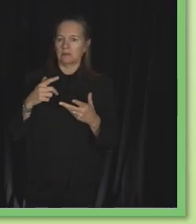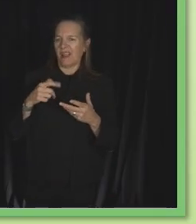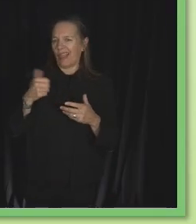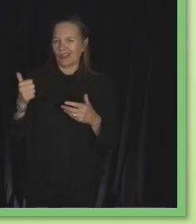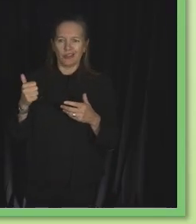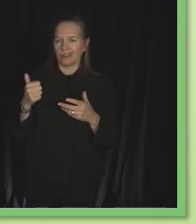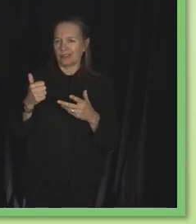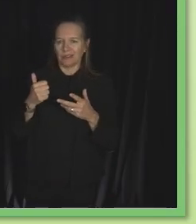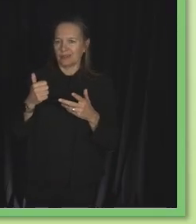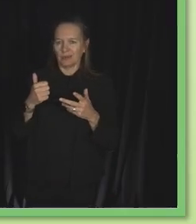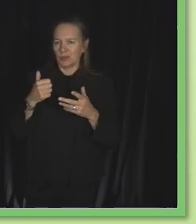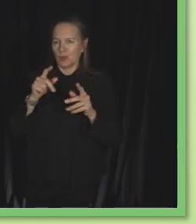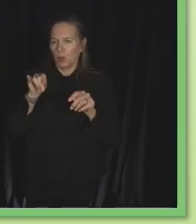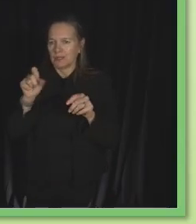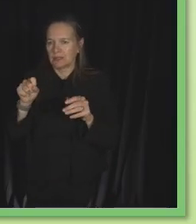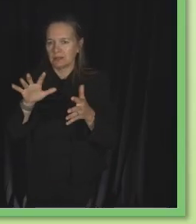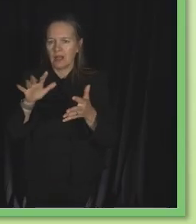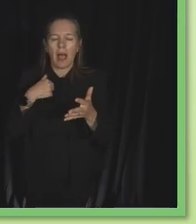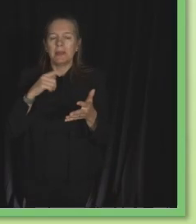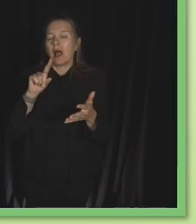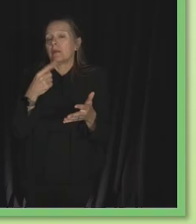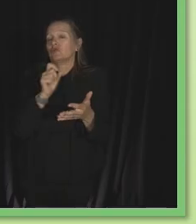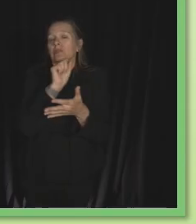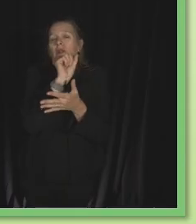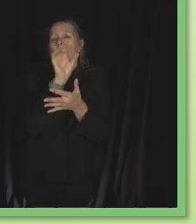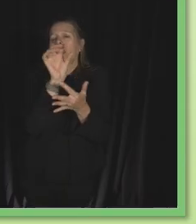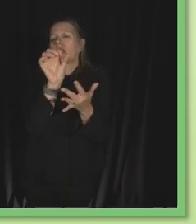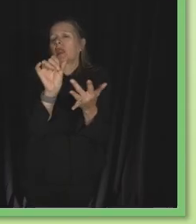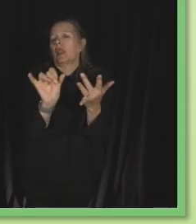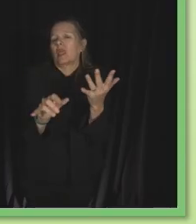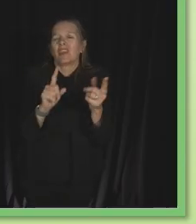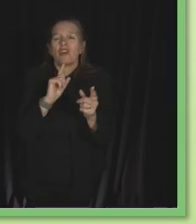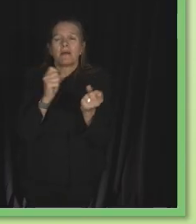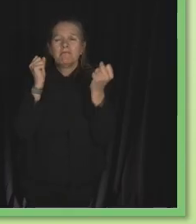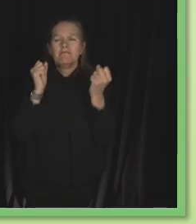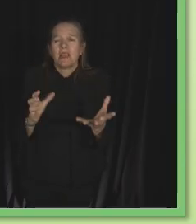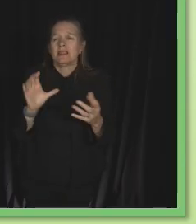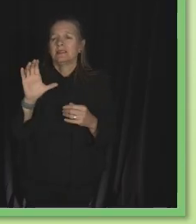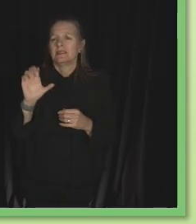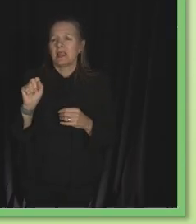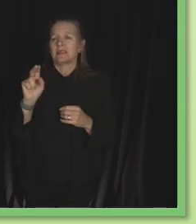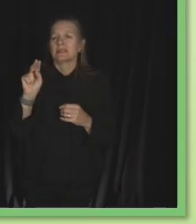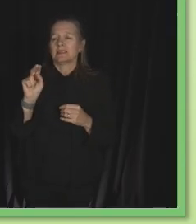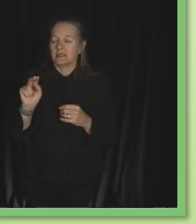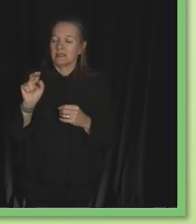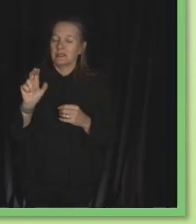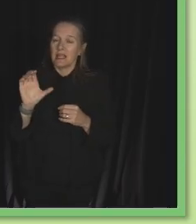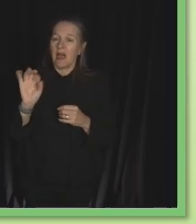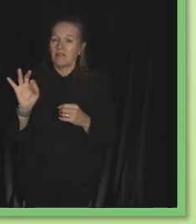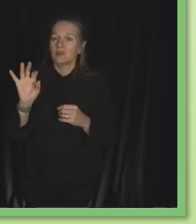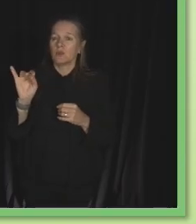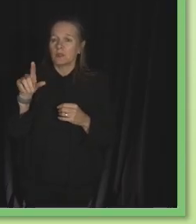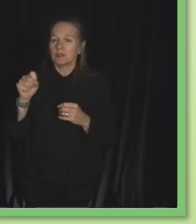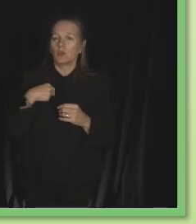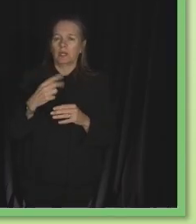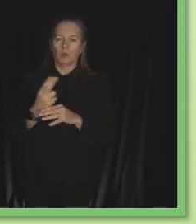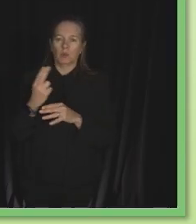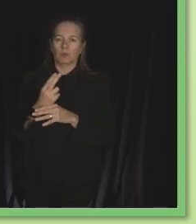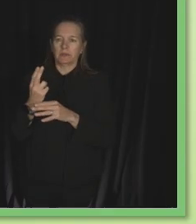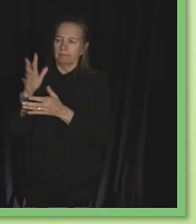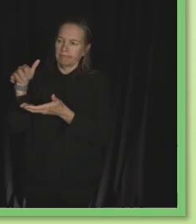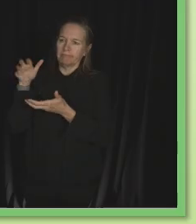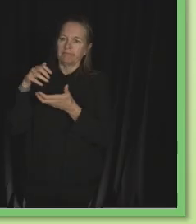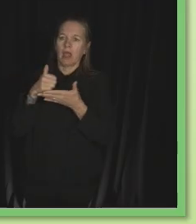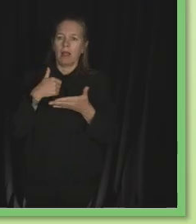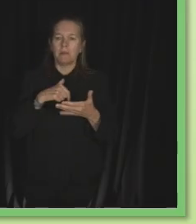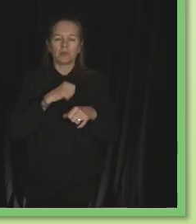go on. I mean, these are just some highlights. There are several other tools in the CNCF landscape that we are leveraging to help us work smarter,